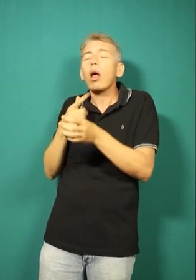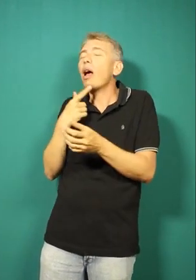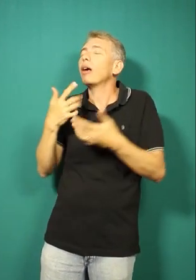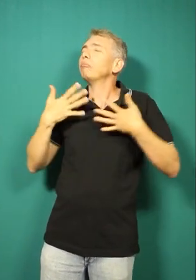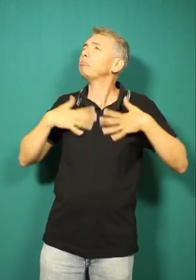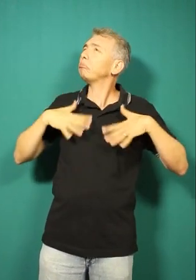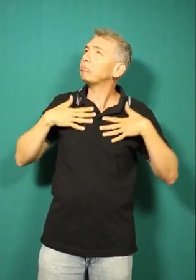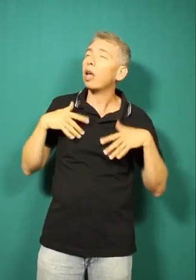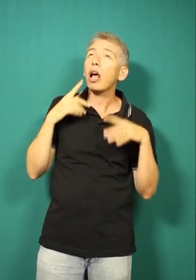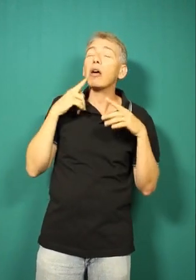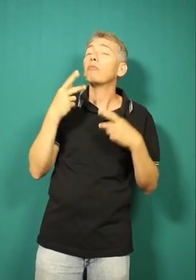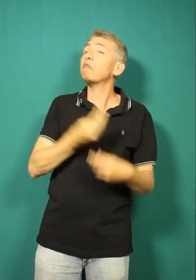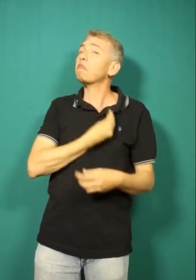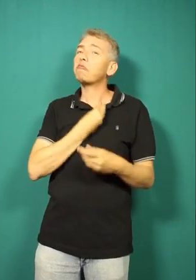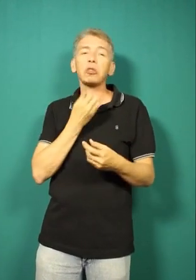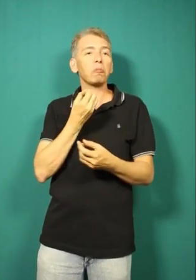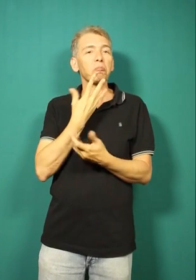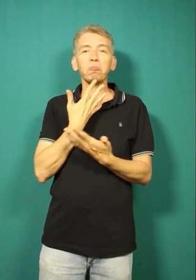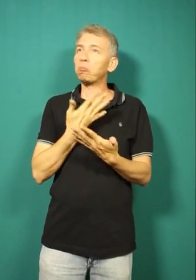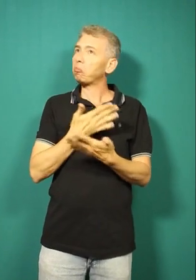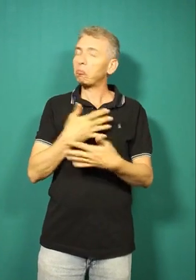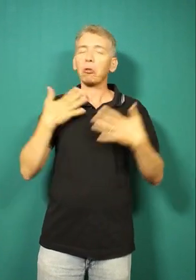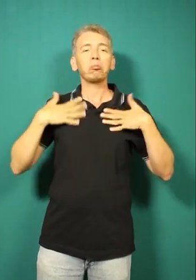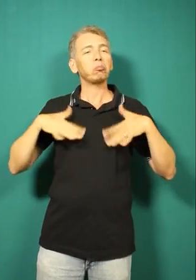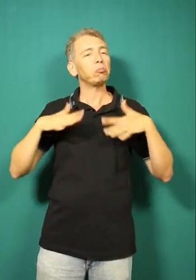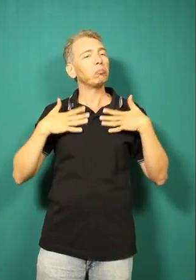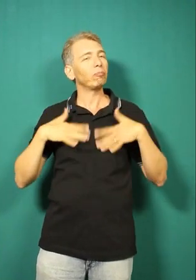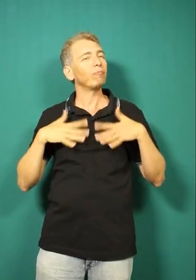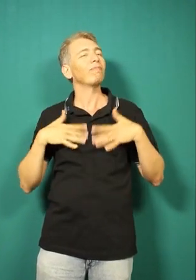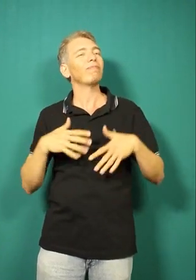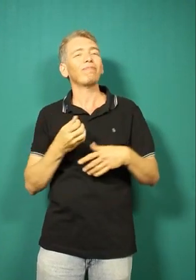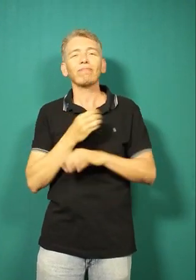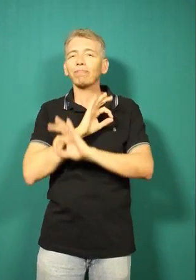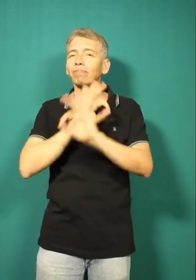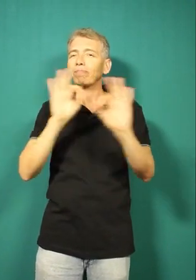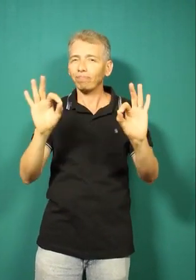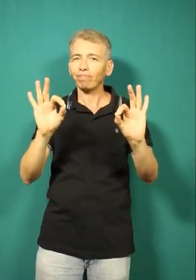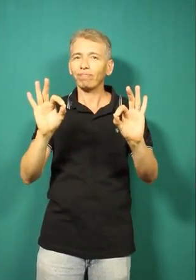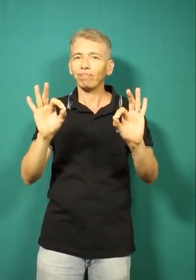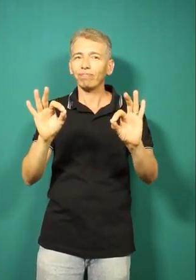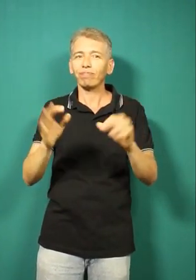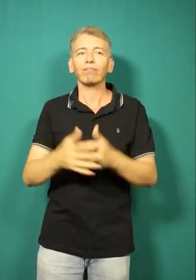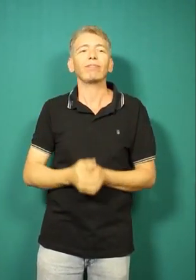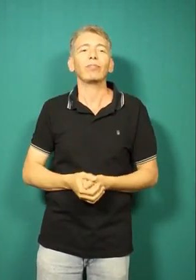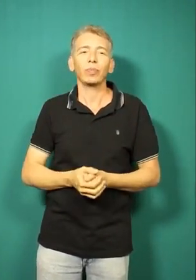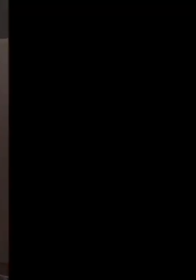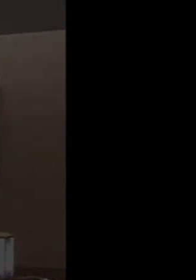oasis-like, peaceful and relaxing setting in our lives.